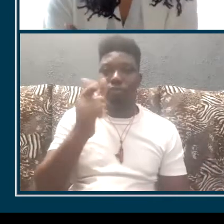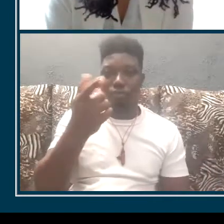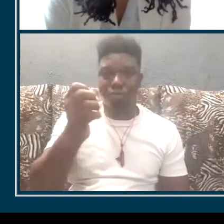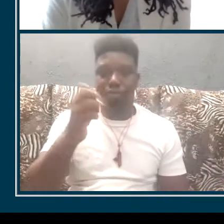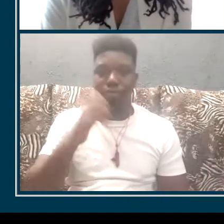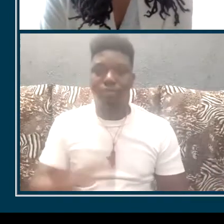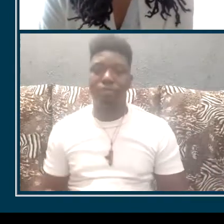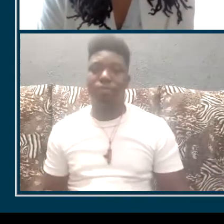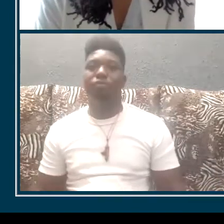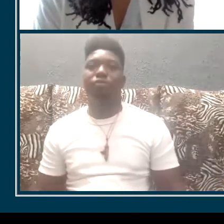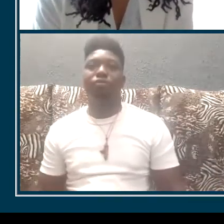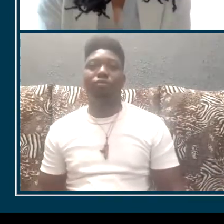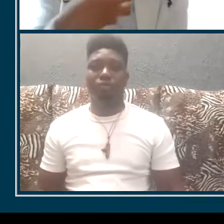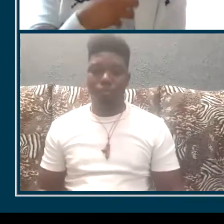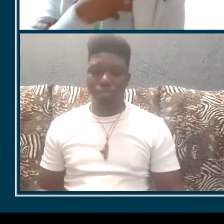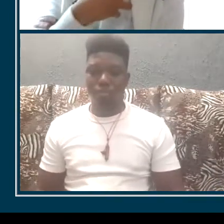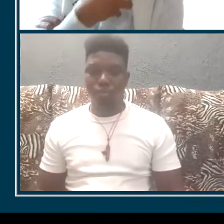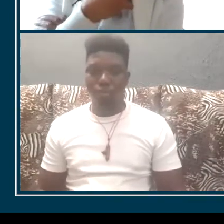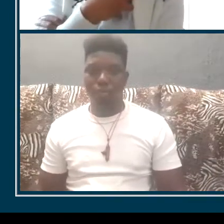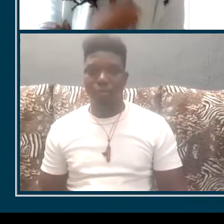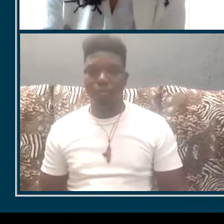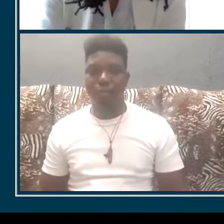the assumptions that you have